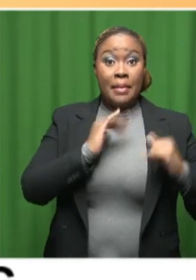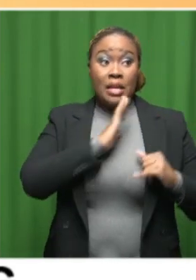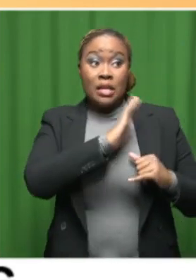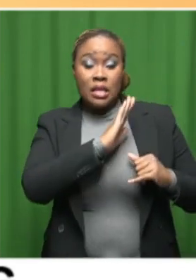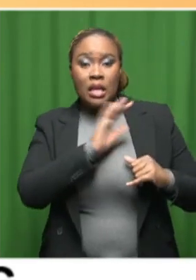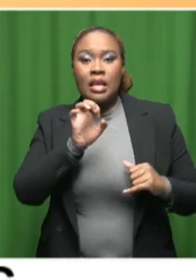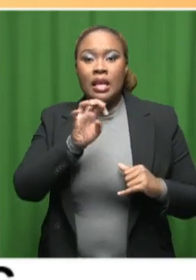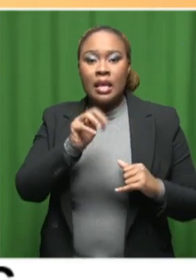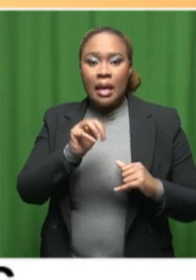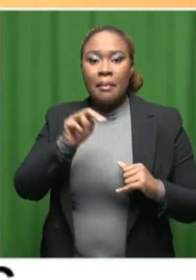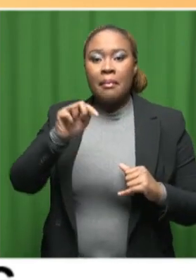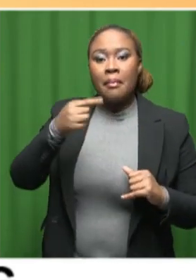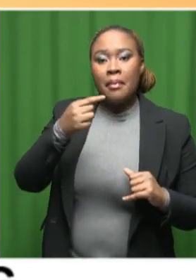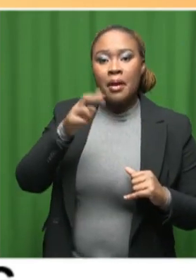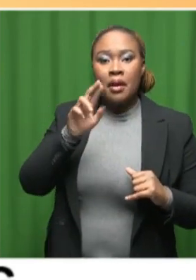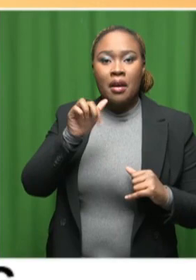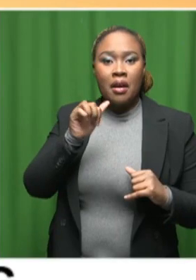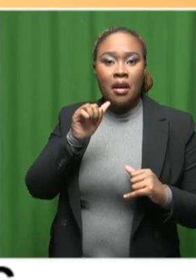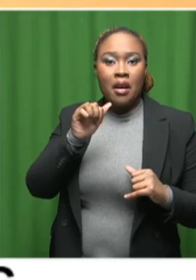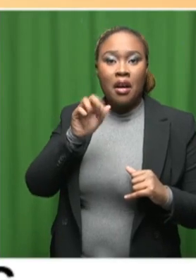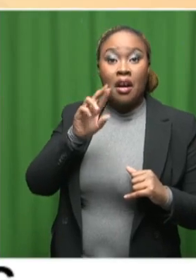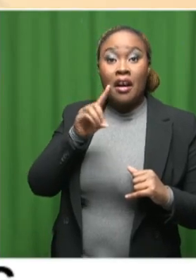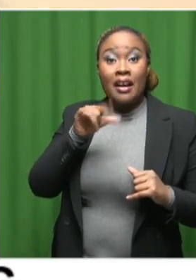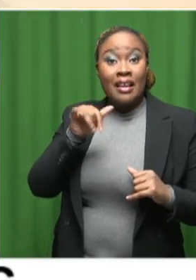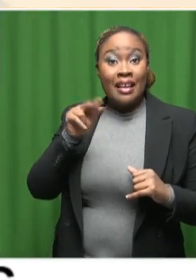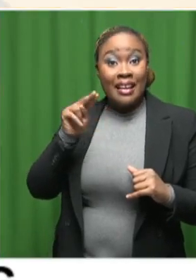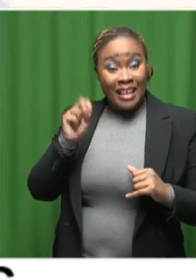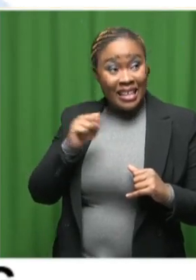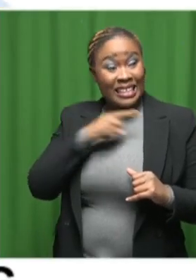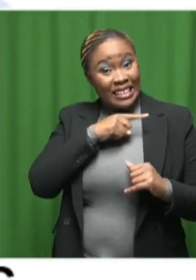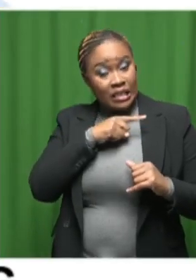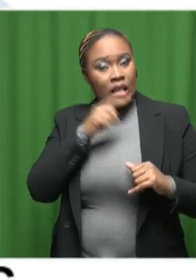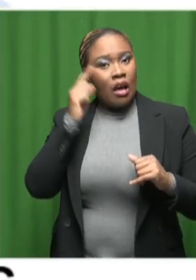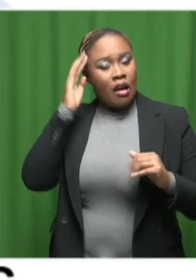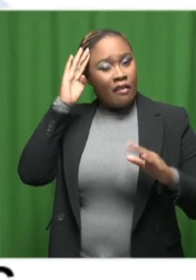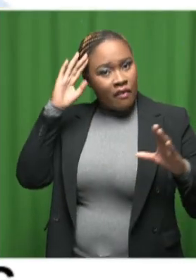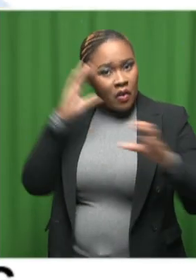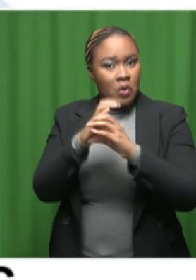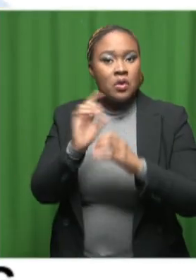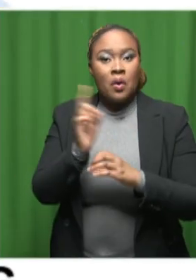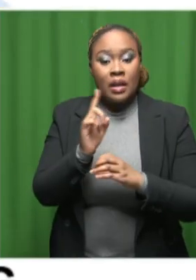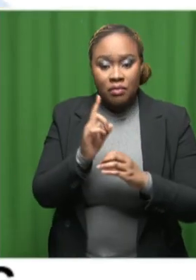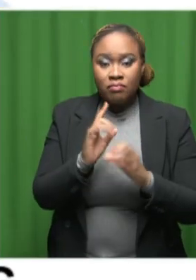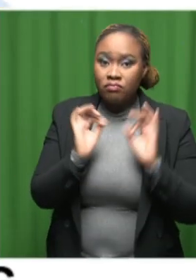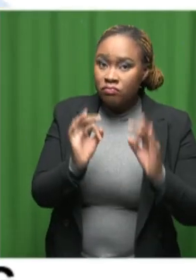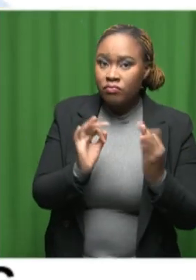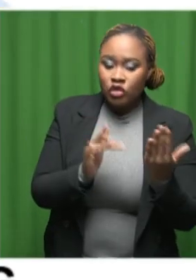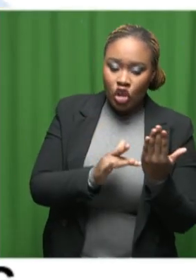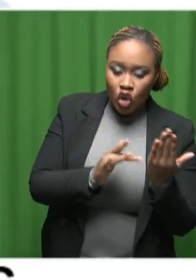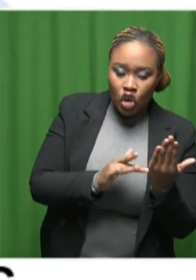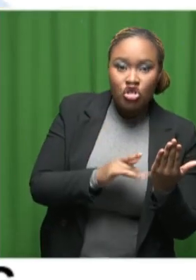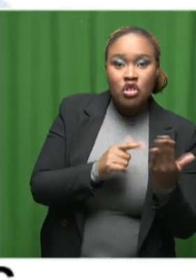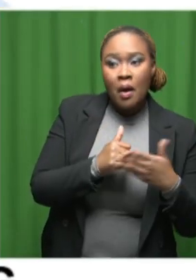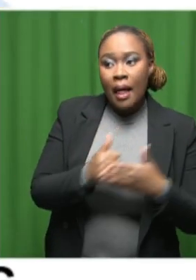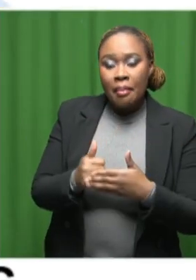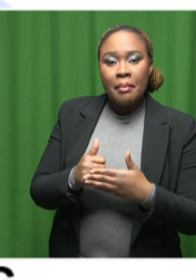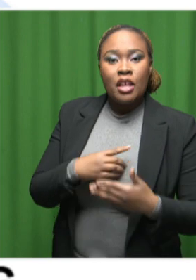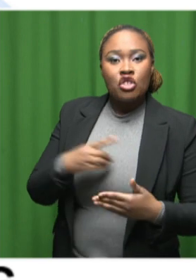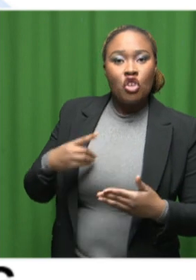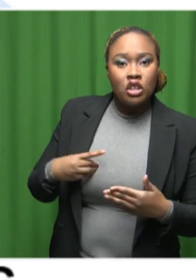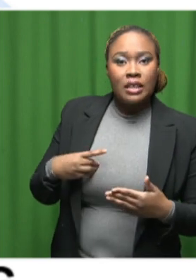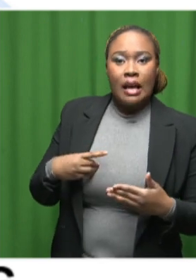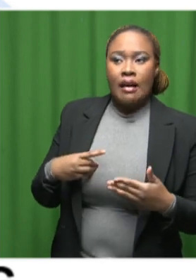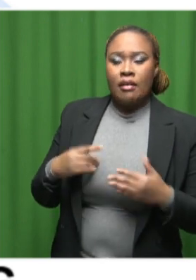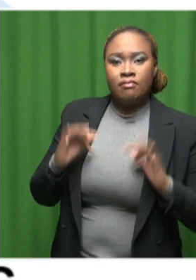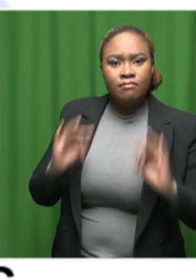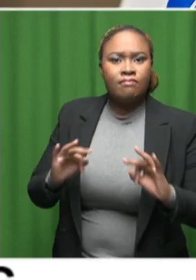We want to make absolutely sure that the right data to support medical decision making in the local setting. Which